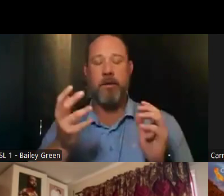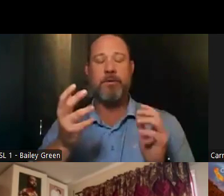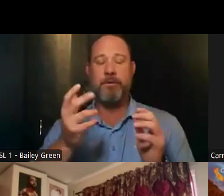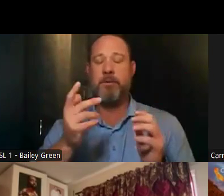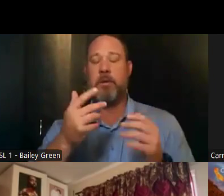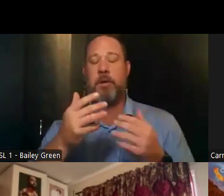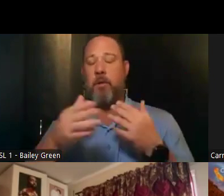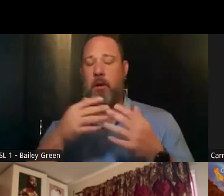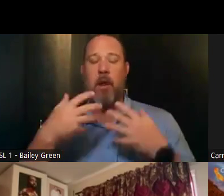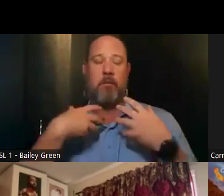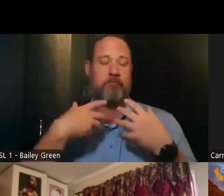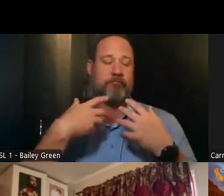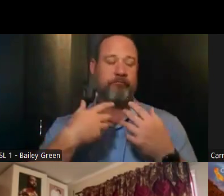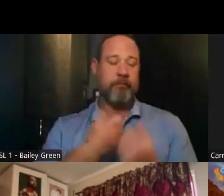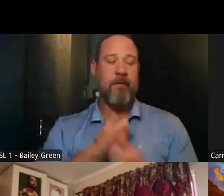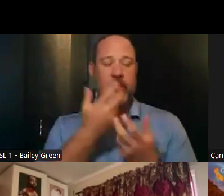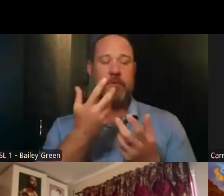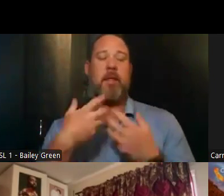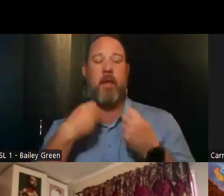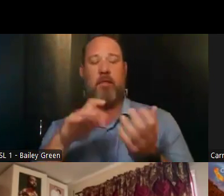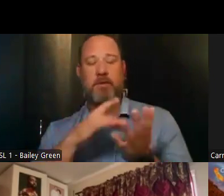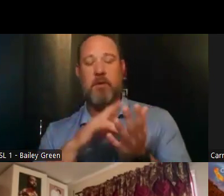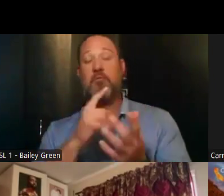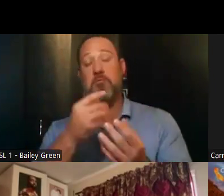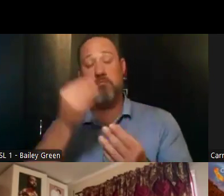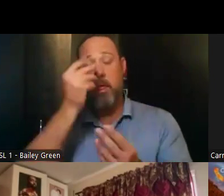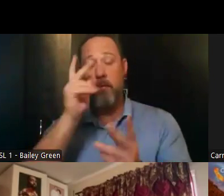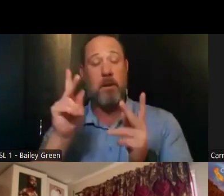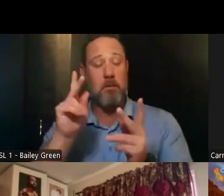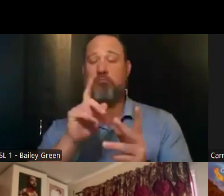efforts by health centers as well as other nonprofits to reassure people that